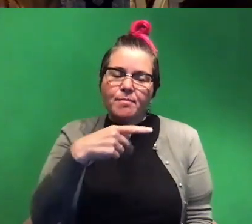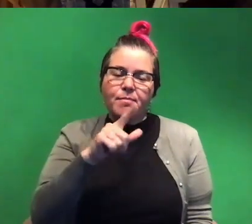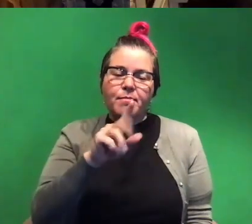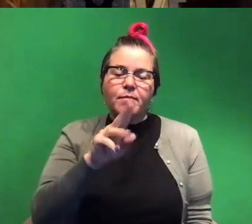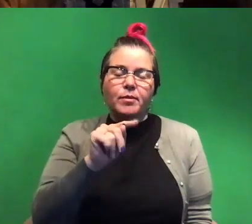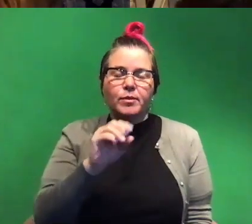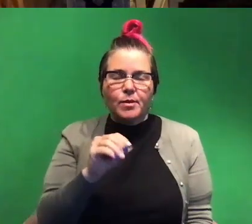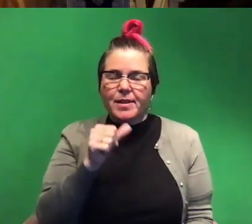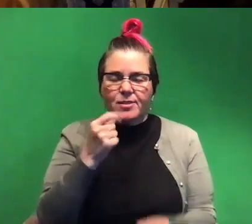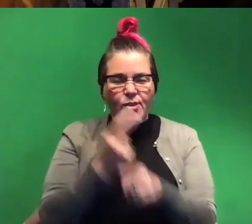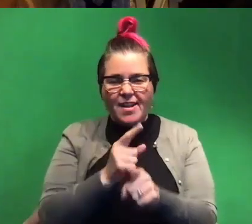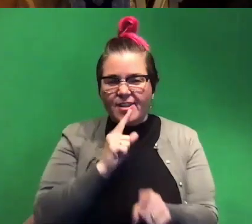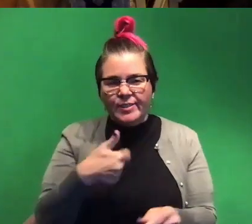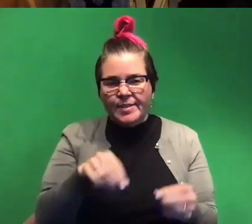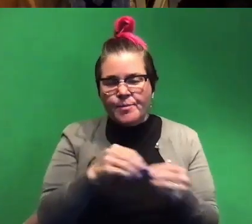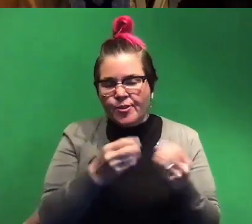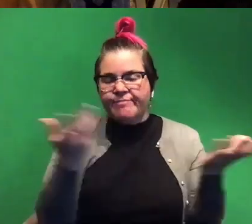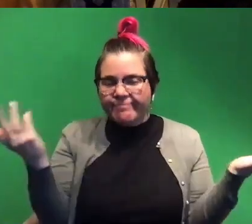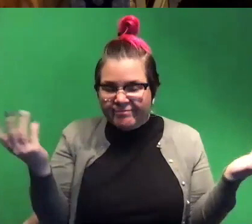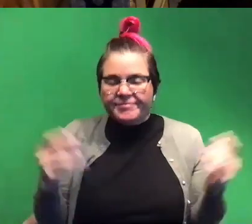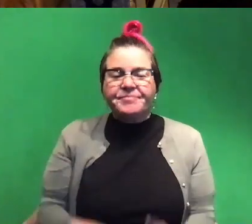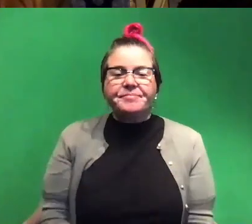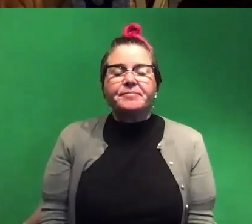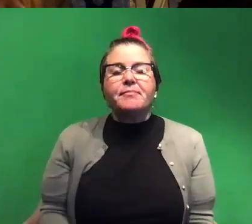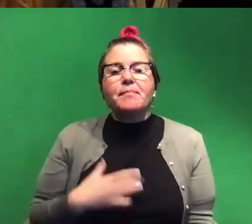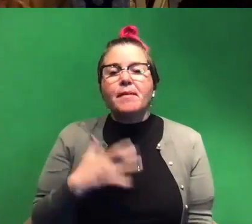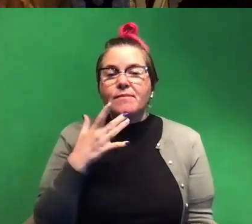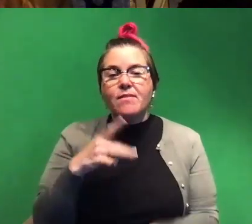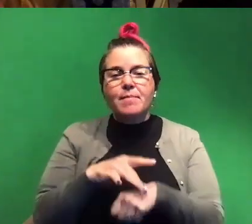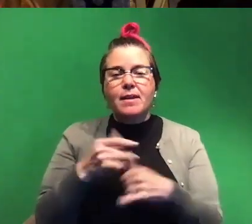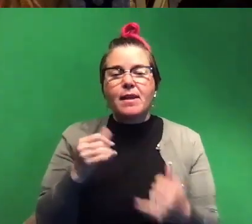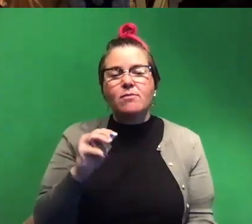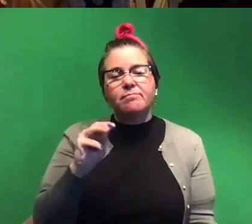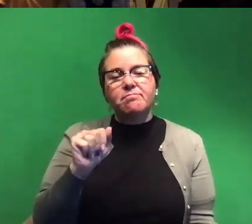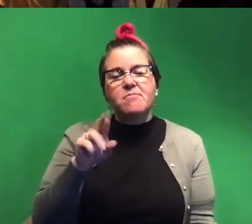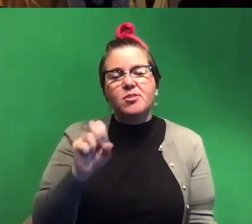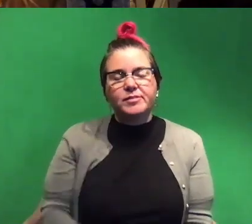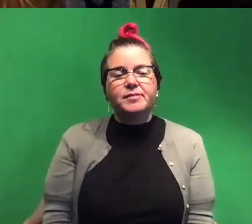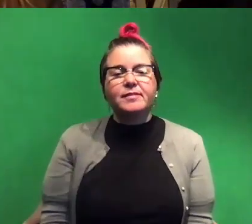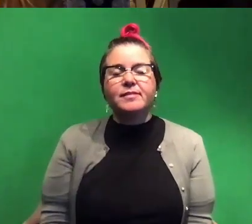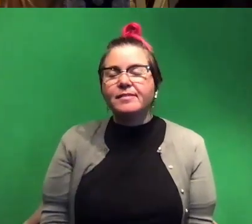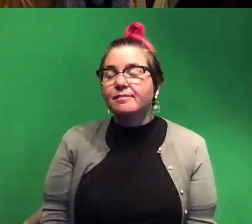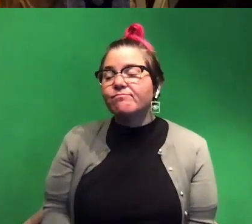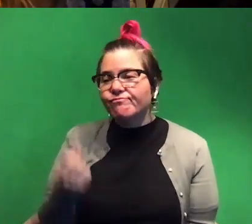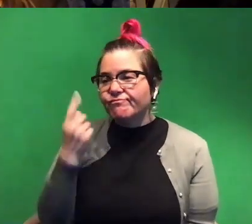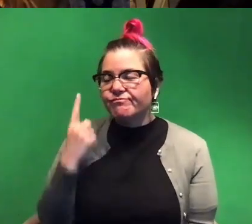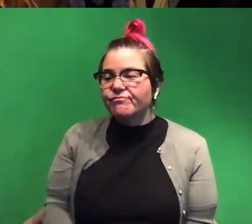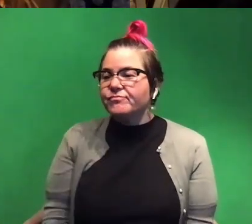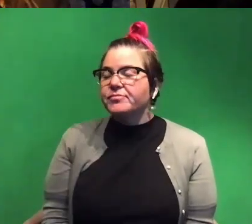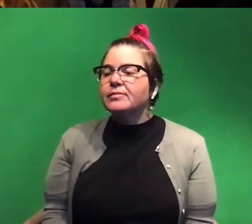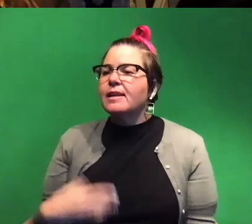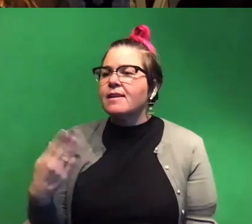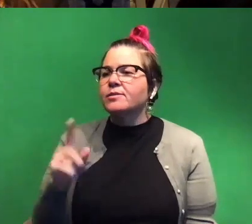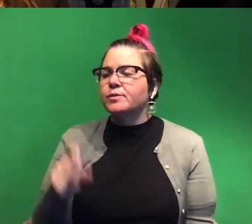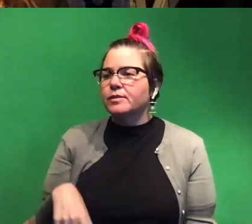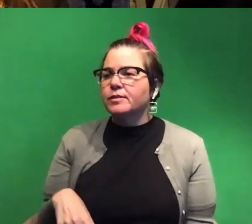correct answer anymore. Yeah. So I think my favorite planet now would be Mars. Sounds good. The next question is,